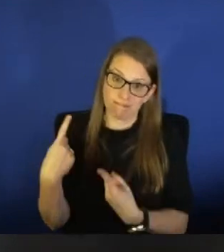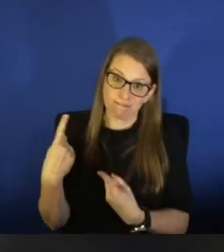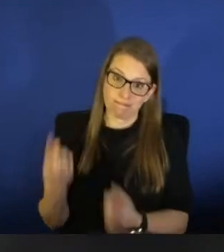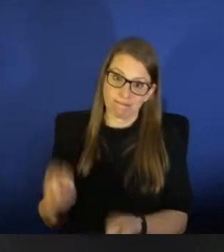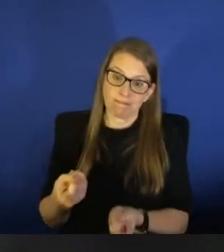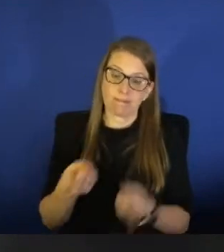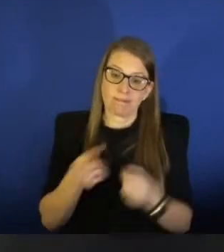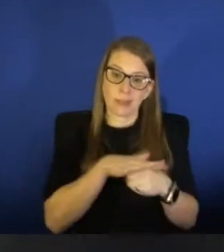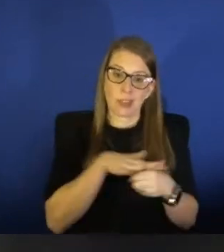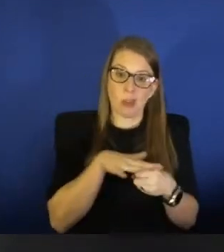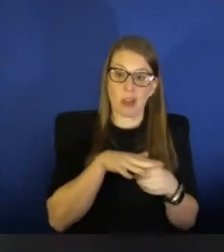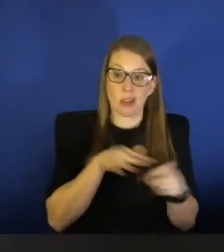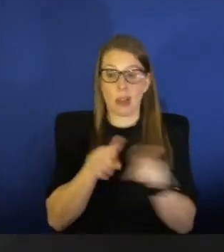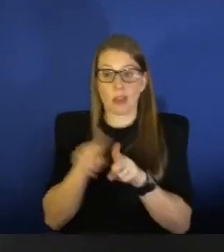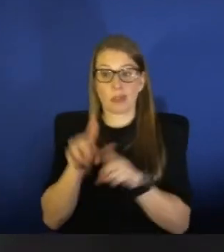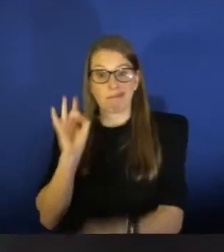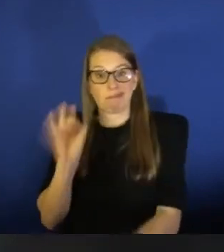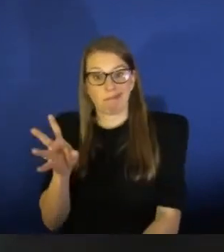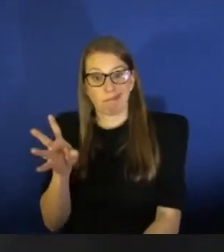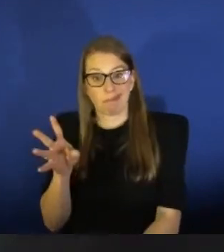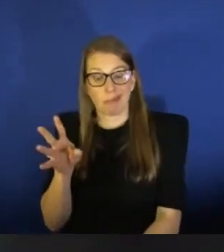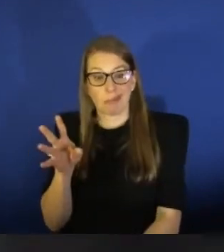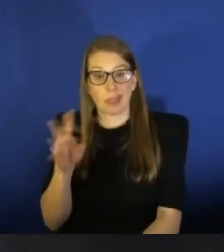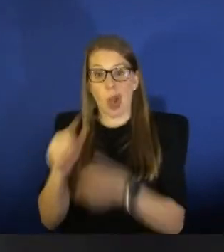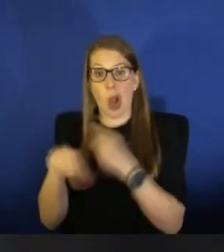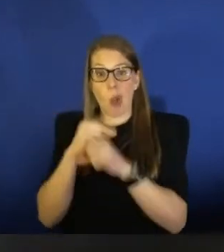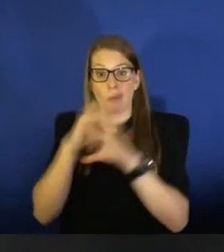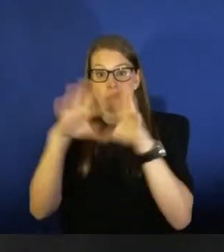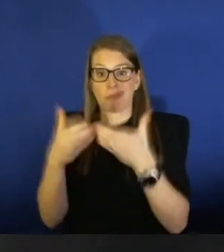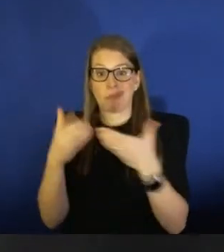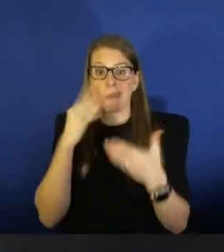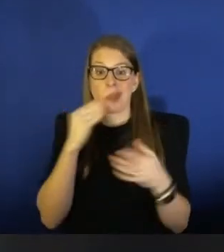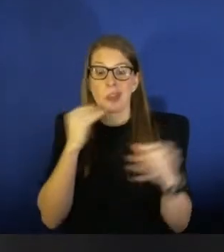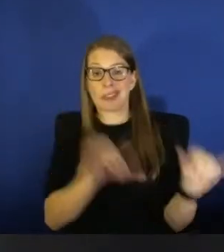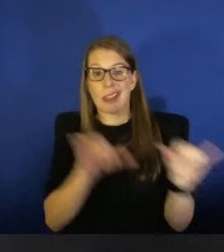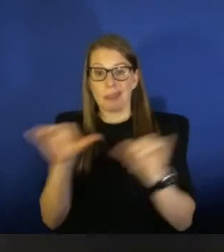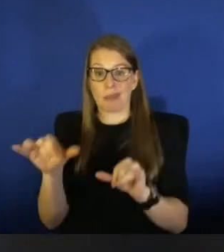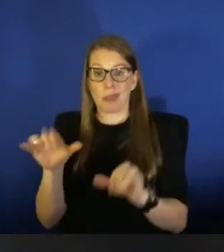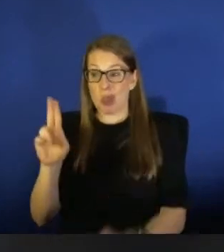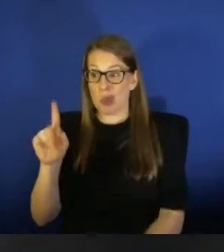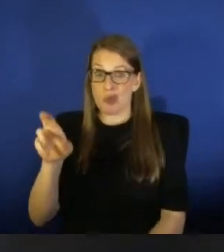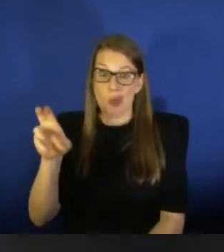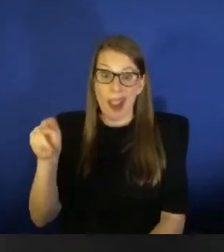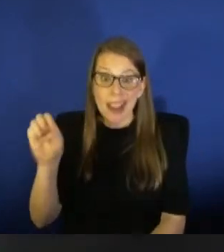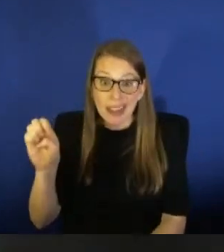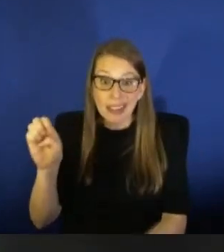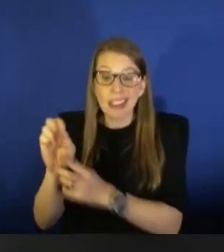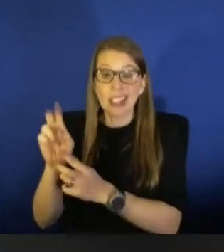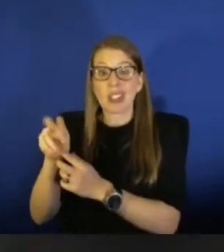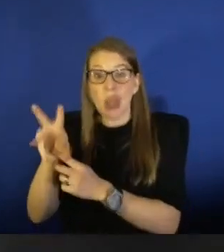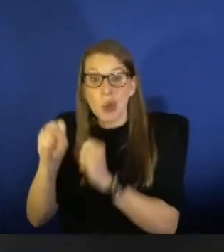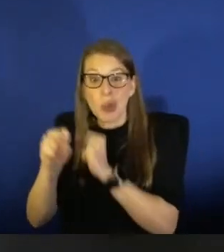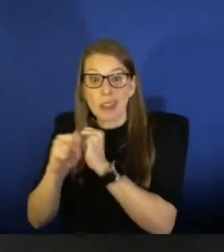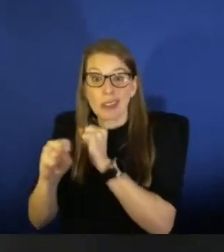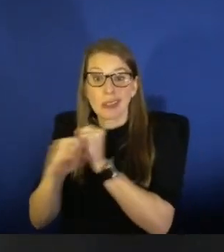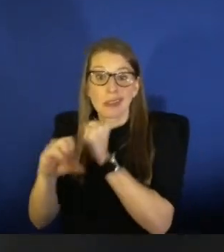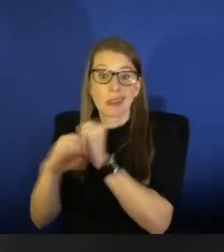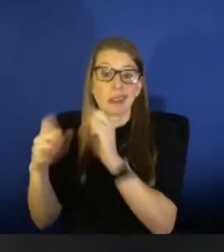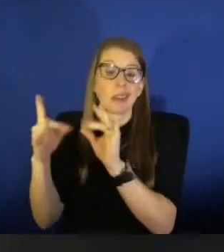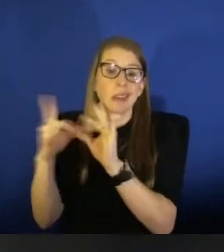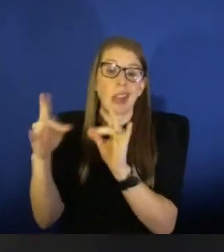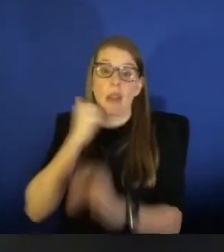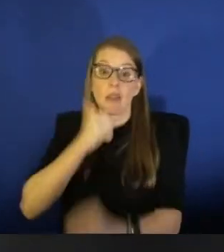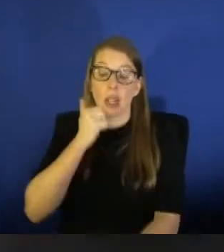know it's been a long road for people all across the globe. And now with the news coming out of Ukraine that we're seeing every day,